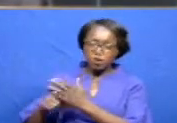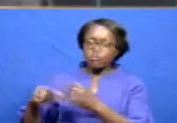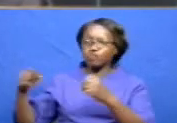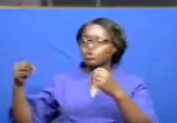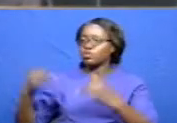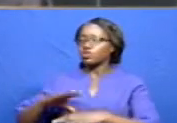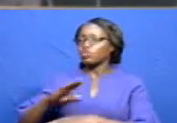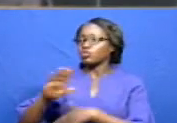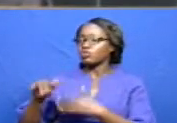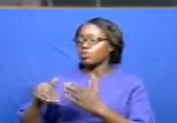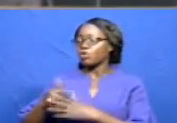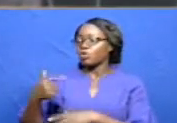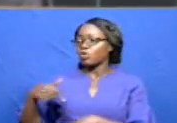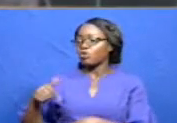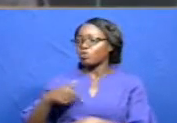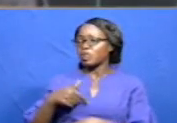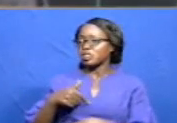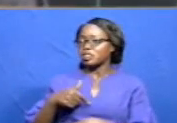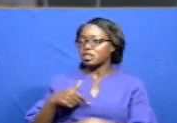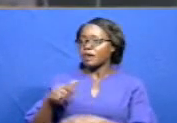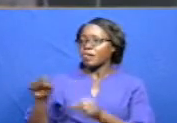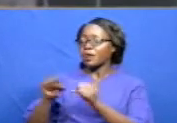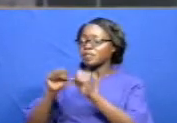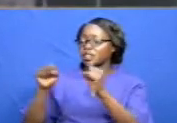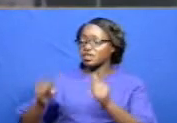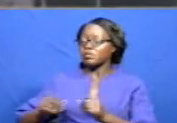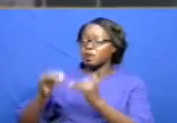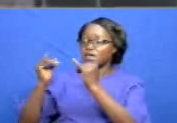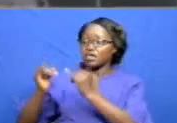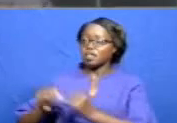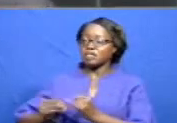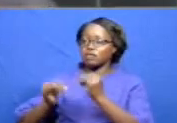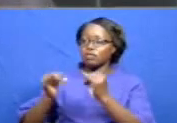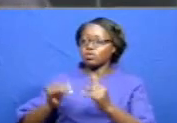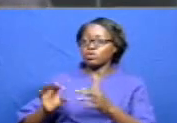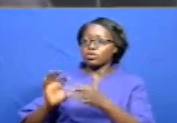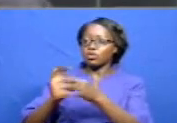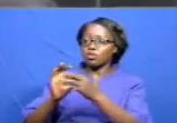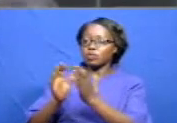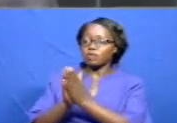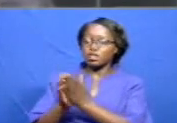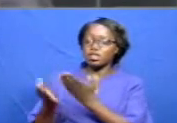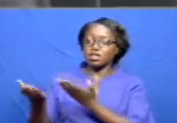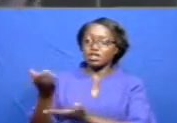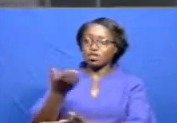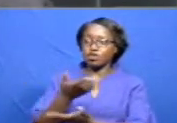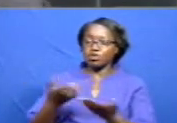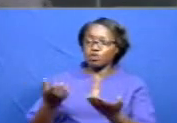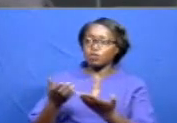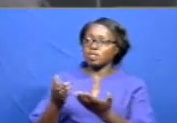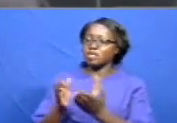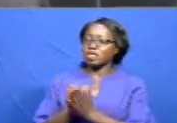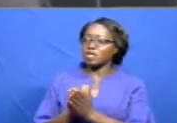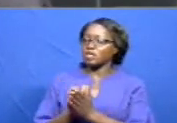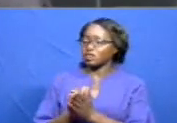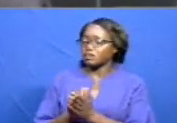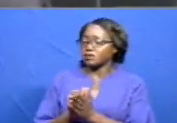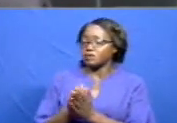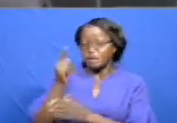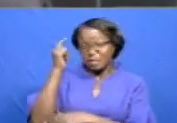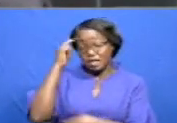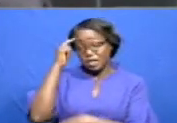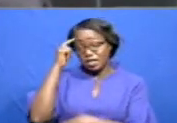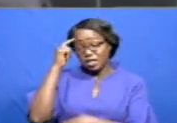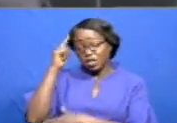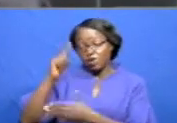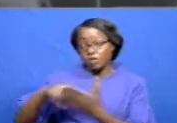to all of us and shocked our systems as individuals, as corporates, as economies, and globally. And I think that what you're